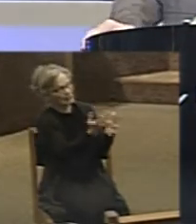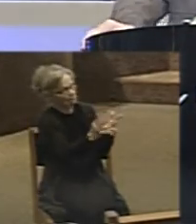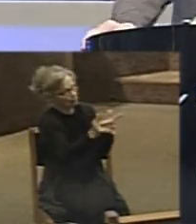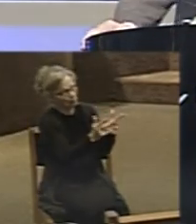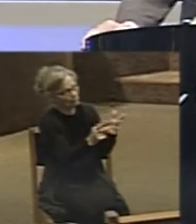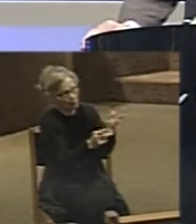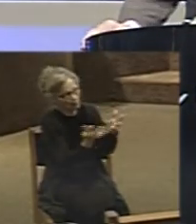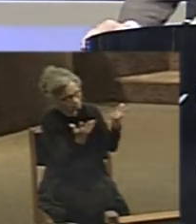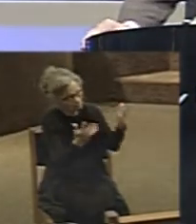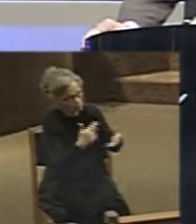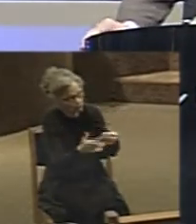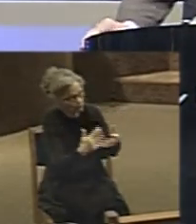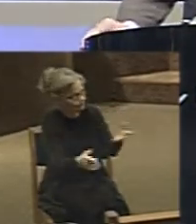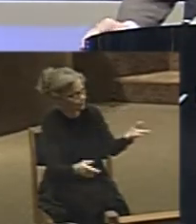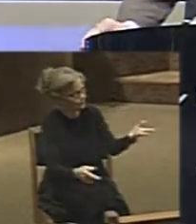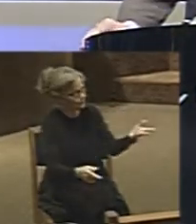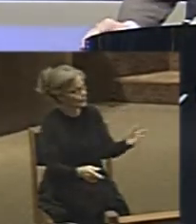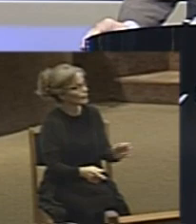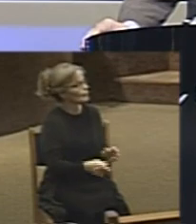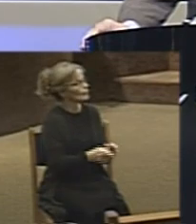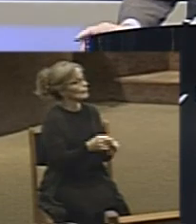is perfect,